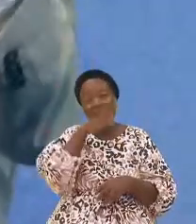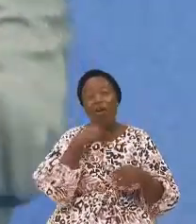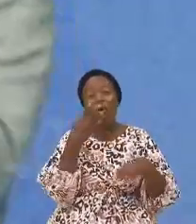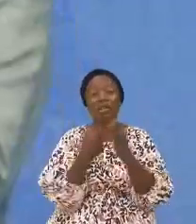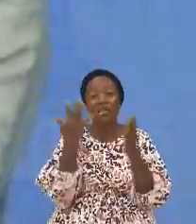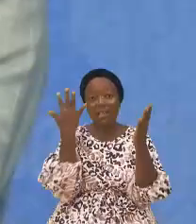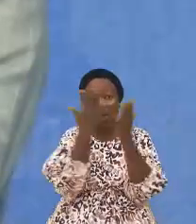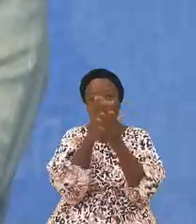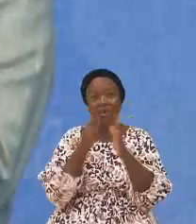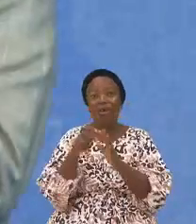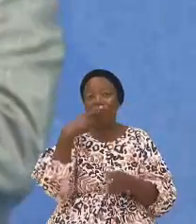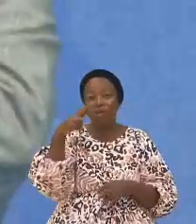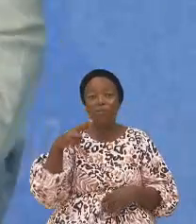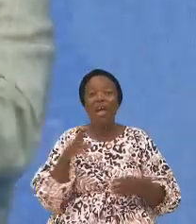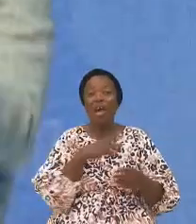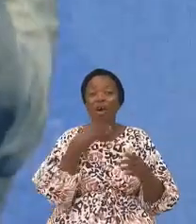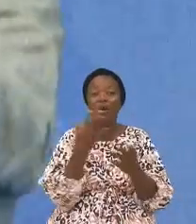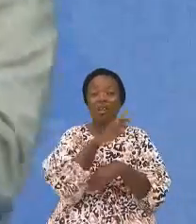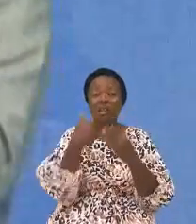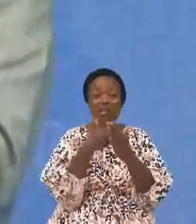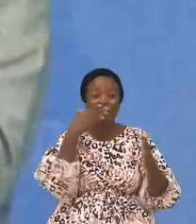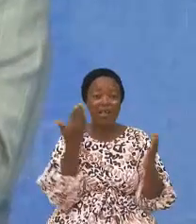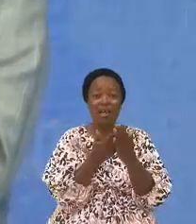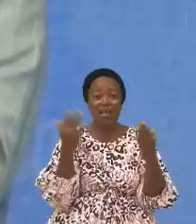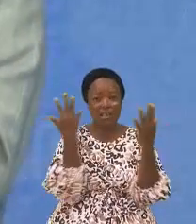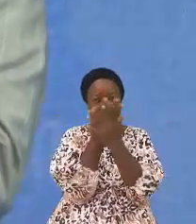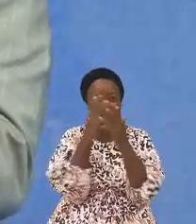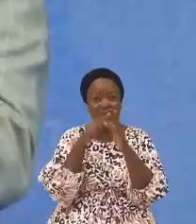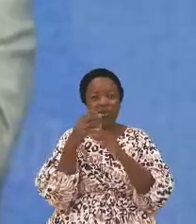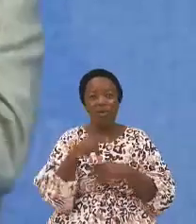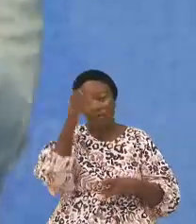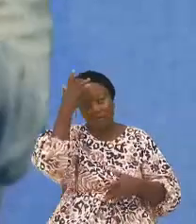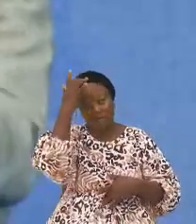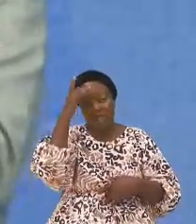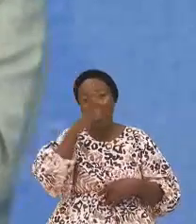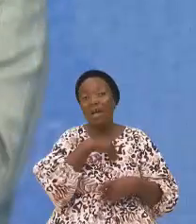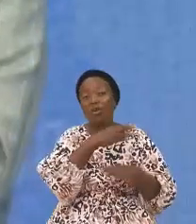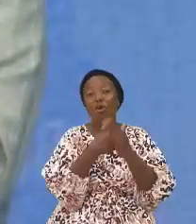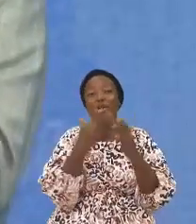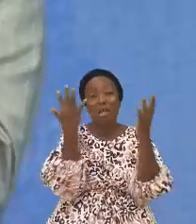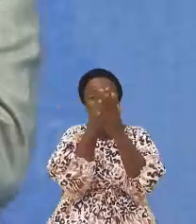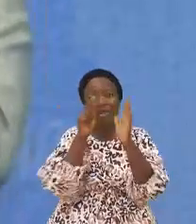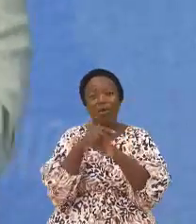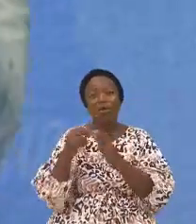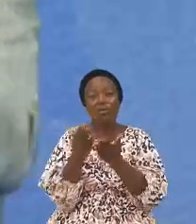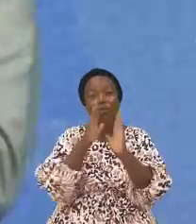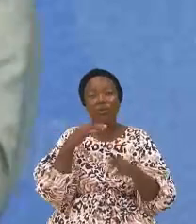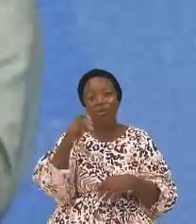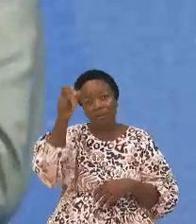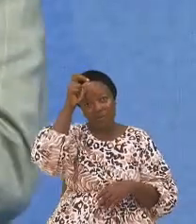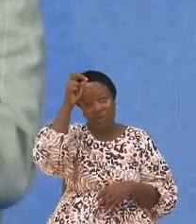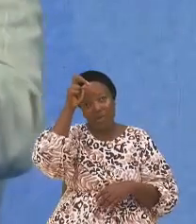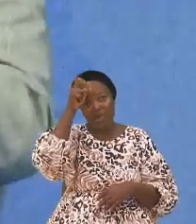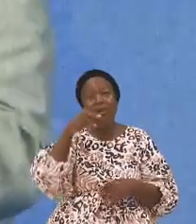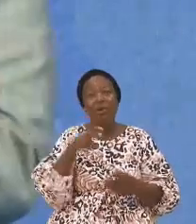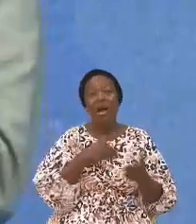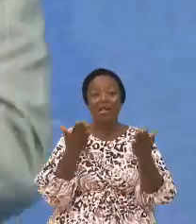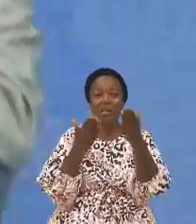the darkness of Satan, all the darkness of the serpent, all the darkness of sickness, all the darkness of